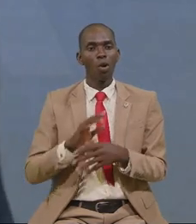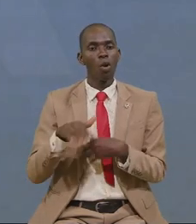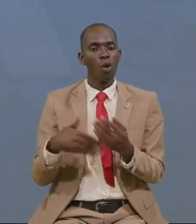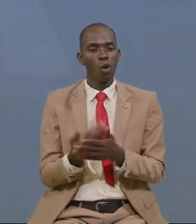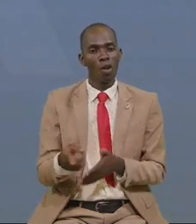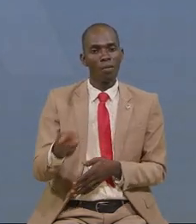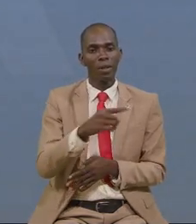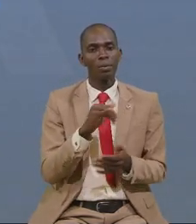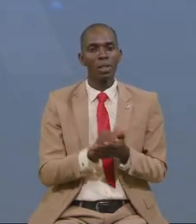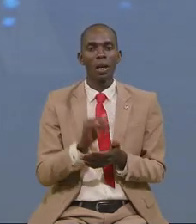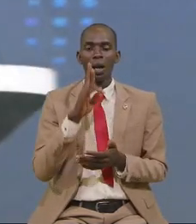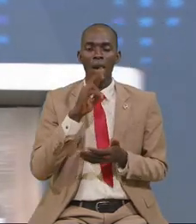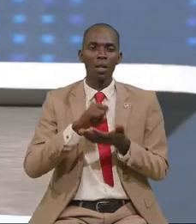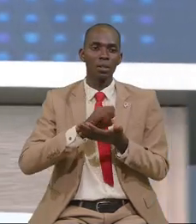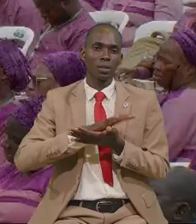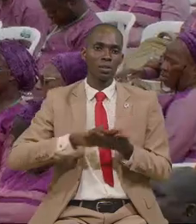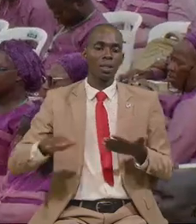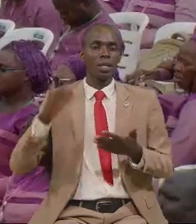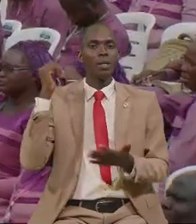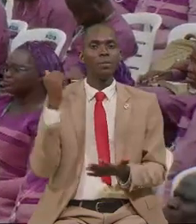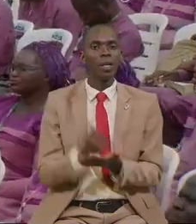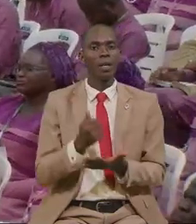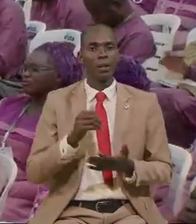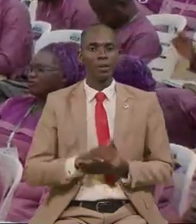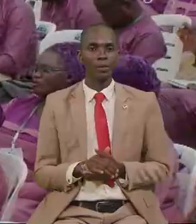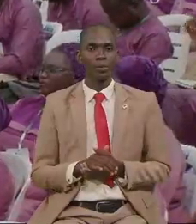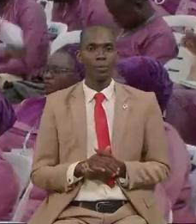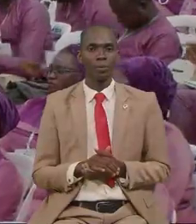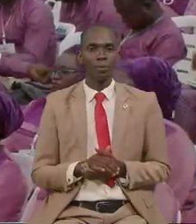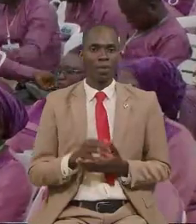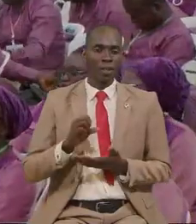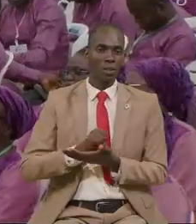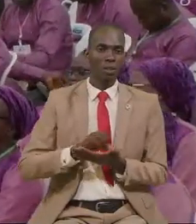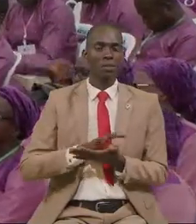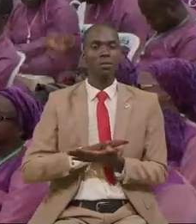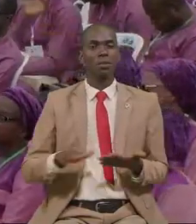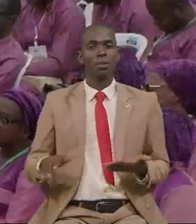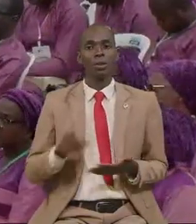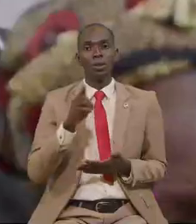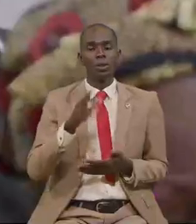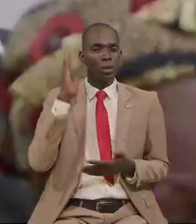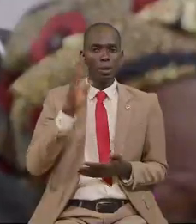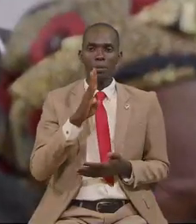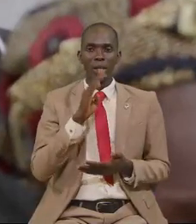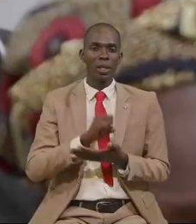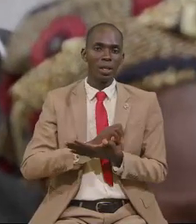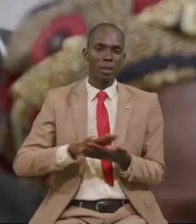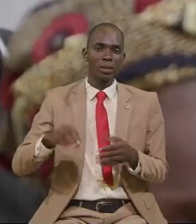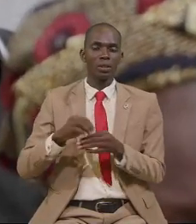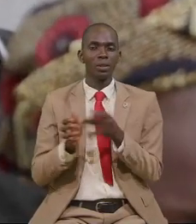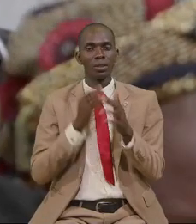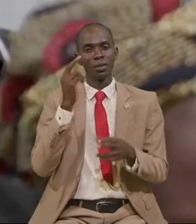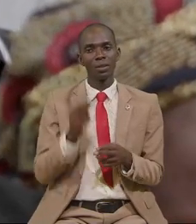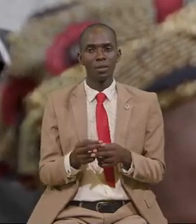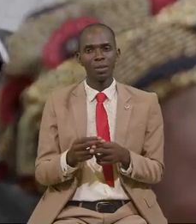are sanctified. Amen. Amen. Sanctified. You will be sanctified.